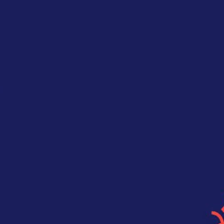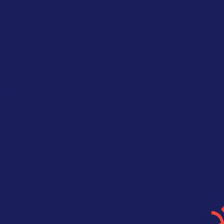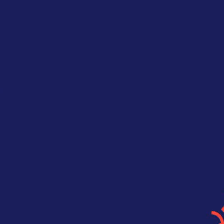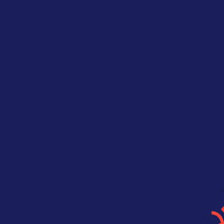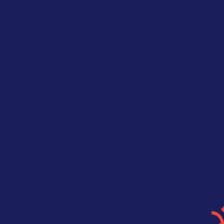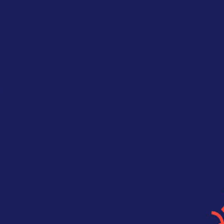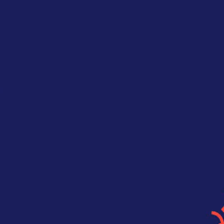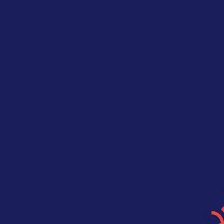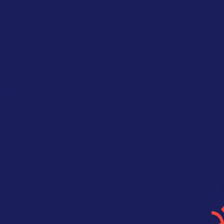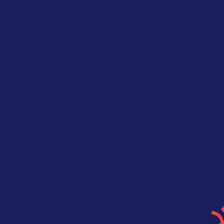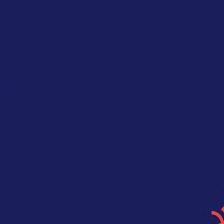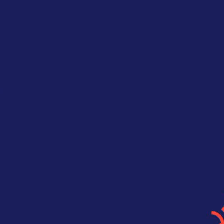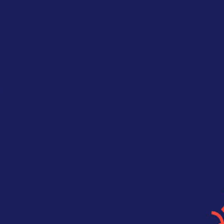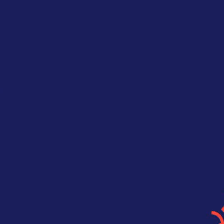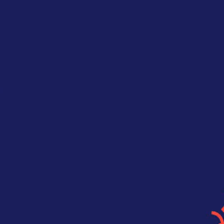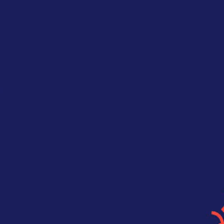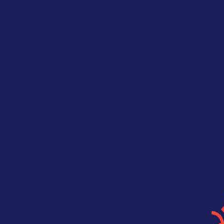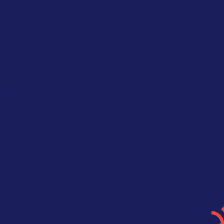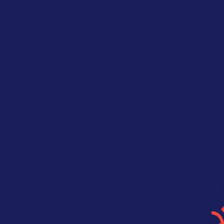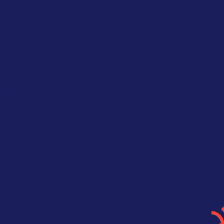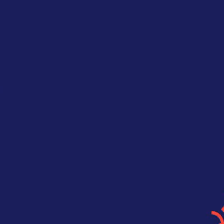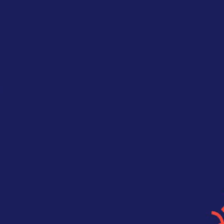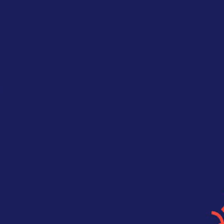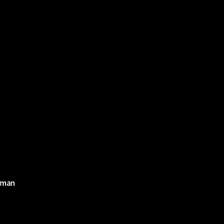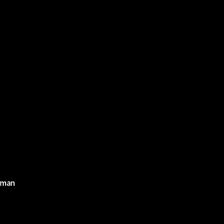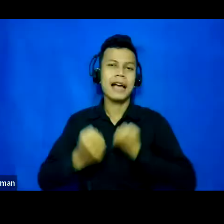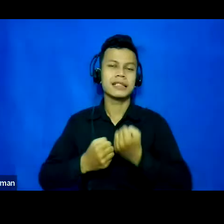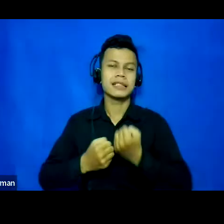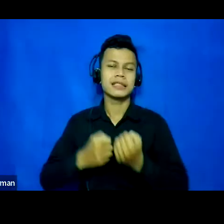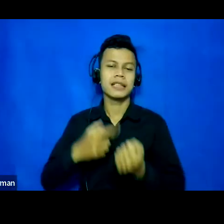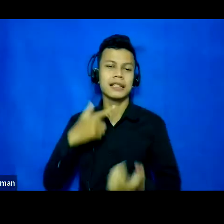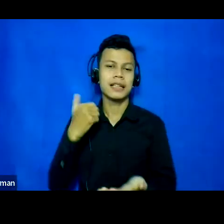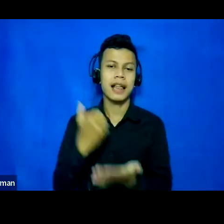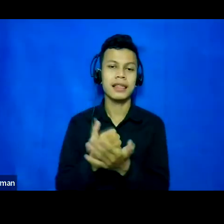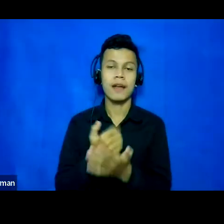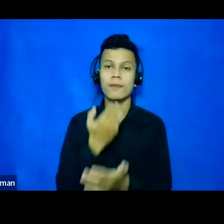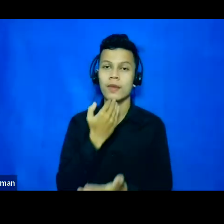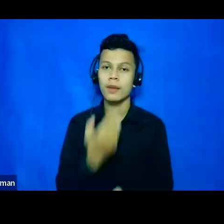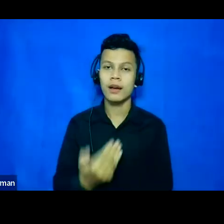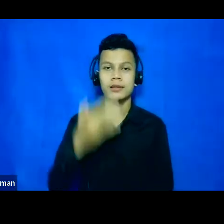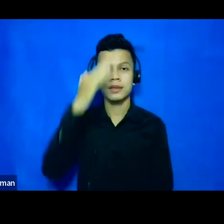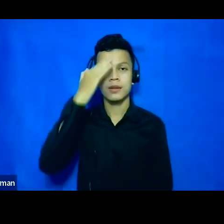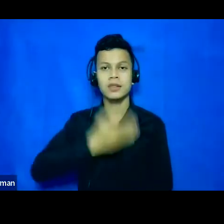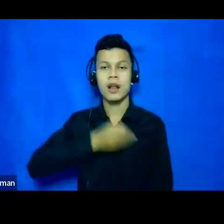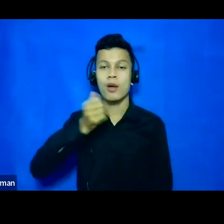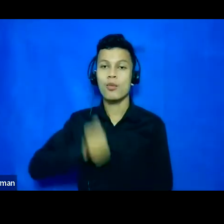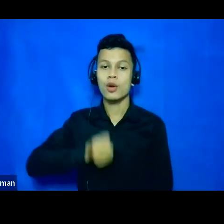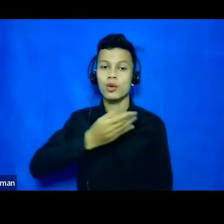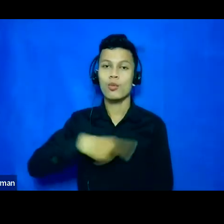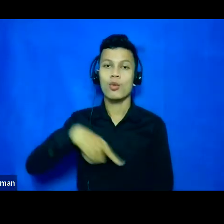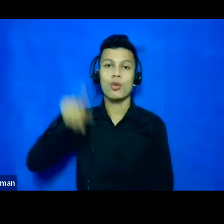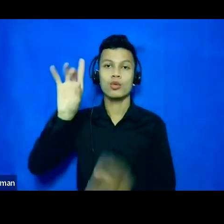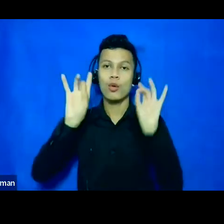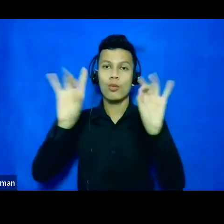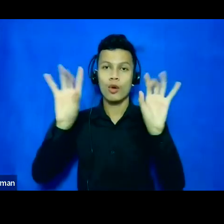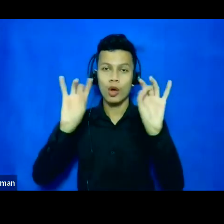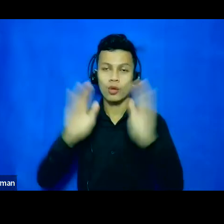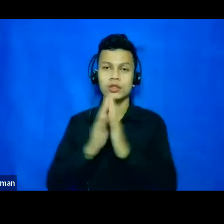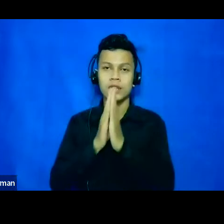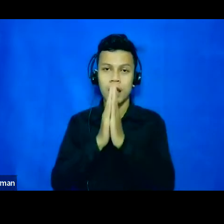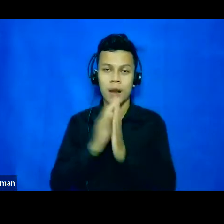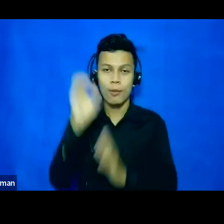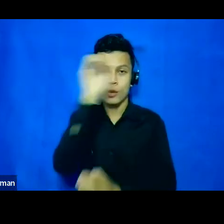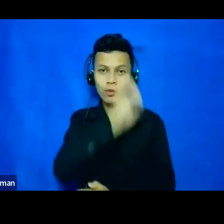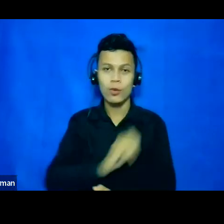meaningful actions. Thank you very much. Assalamualaikum warahmatullahi wabarakatuh. Shalom, Om Swastiastu, Namo Buddhaya,